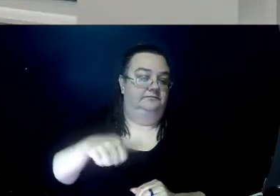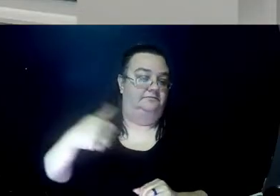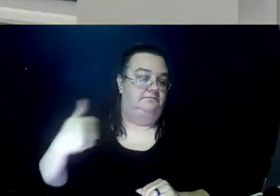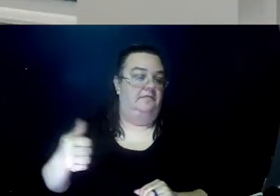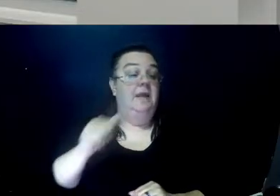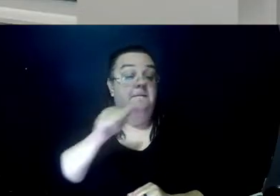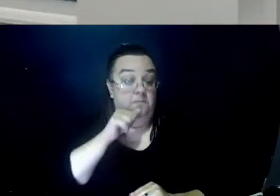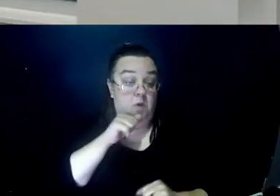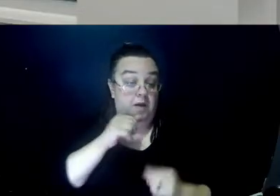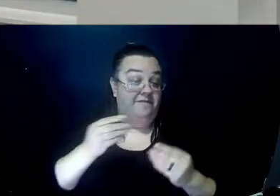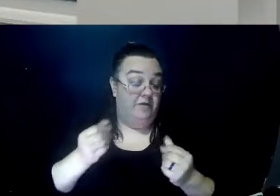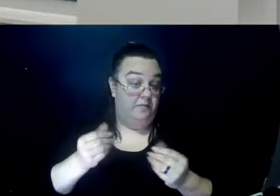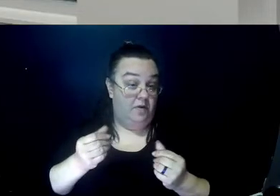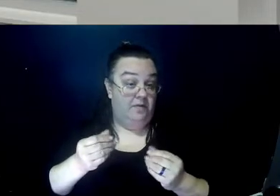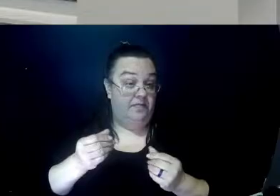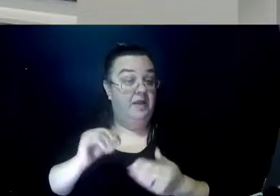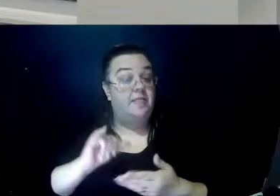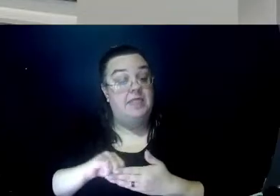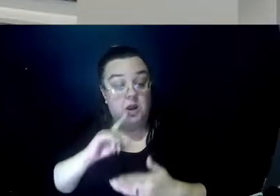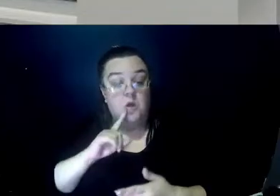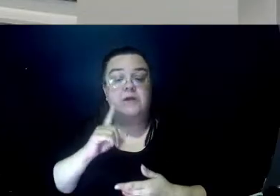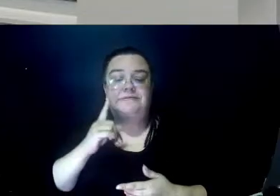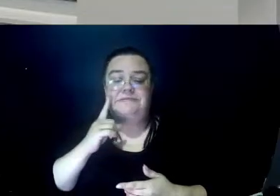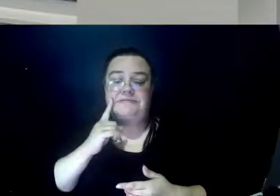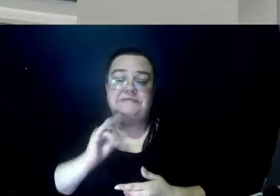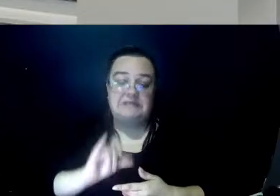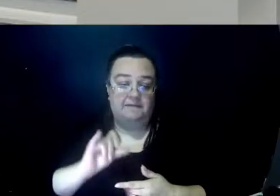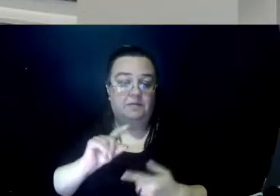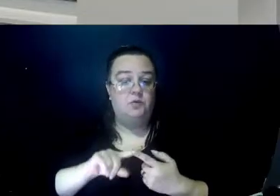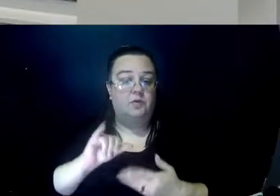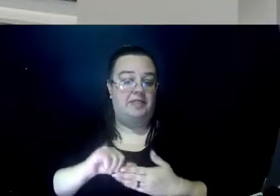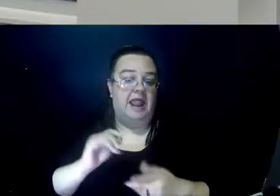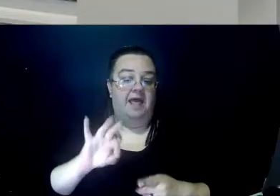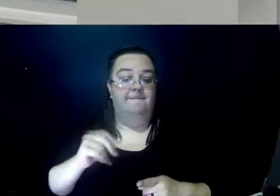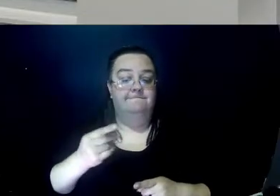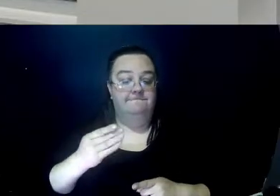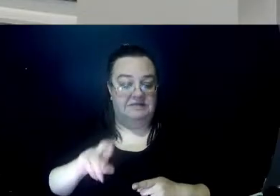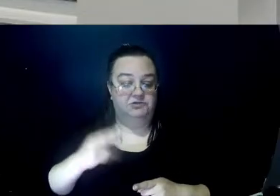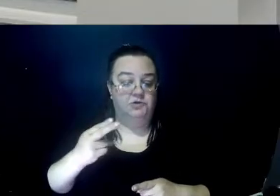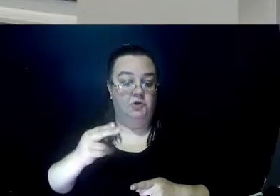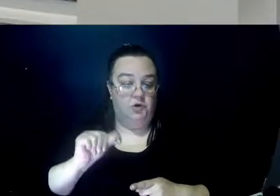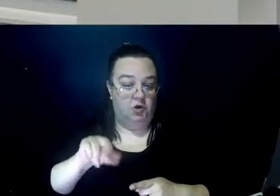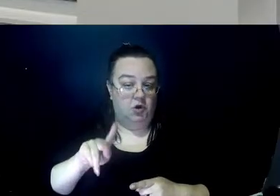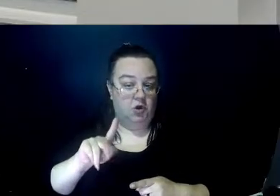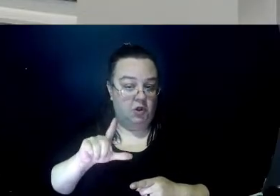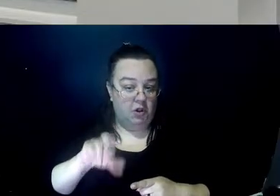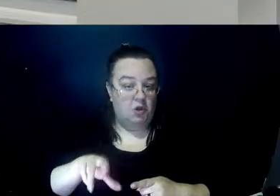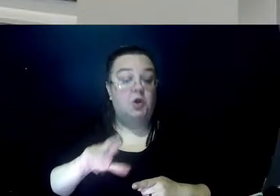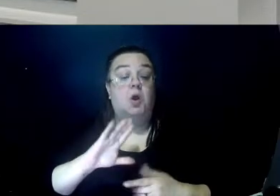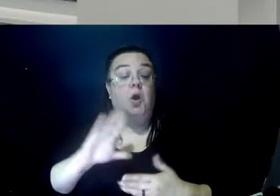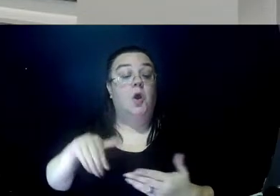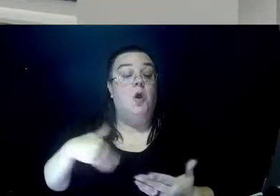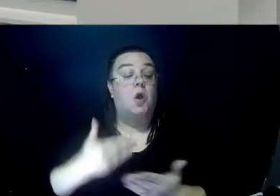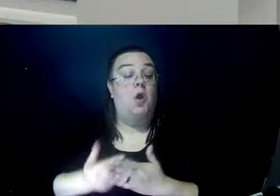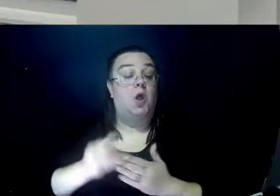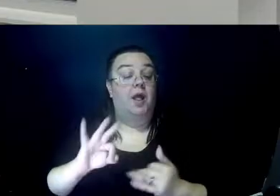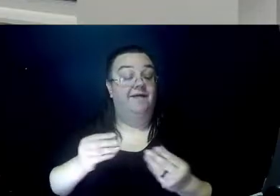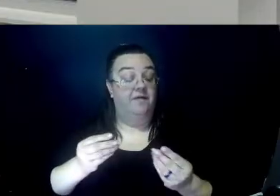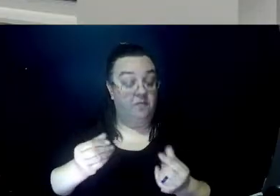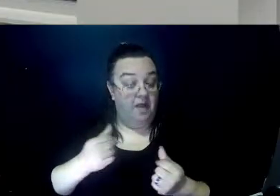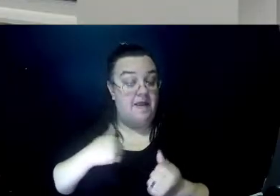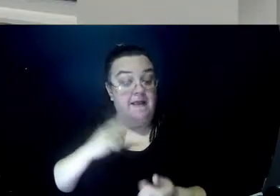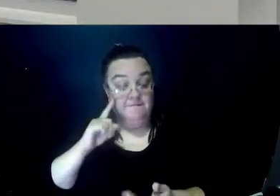private properties that are similar to that of Mr. Harkler. All of the properties that are, I believe,